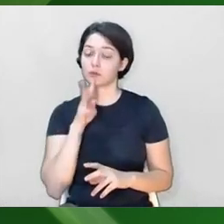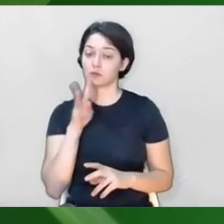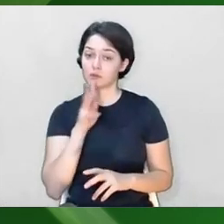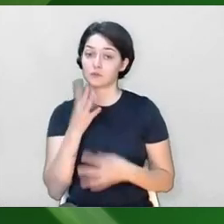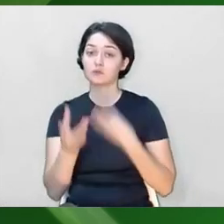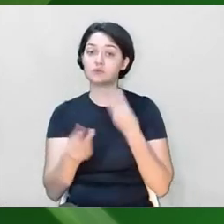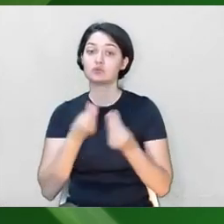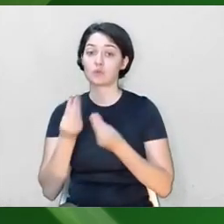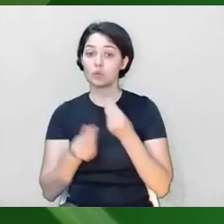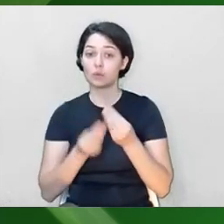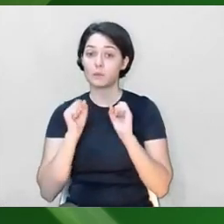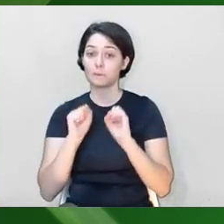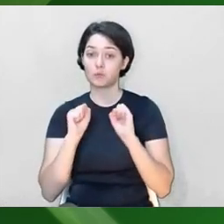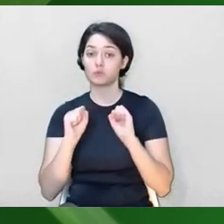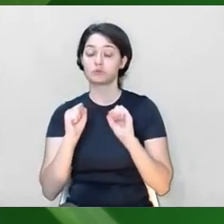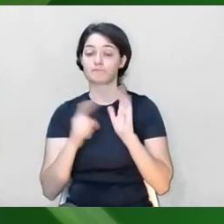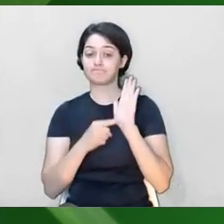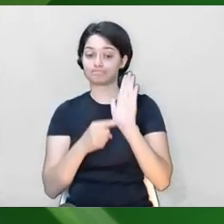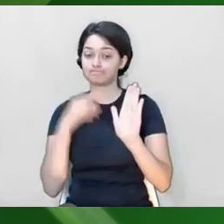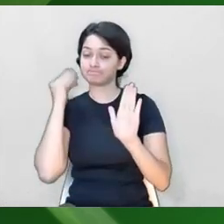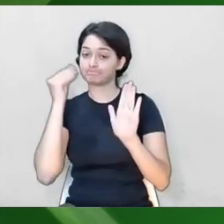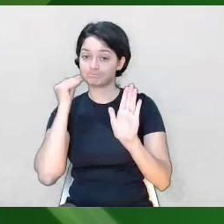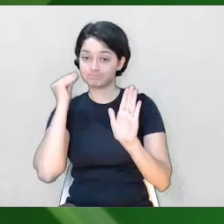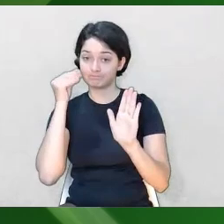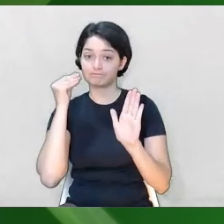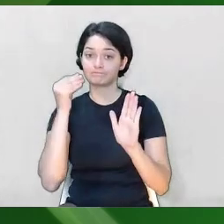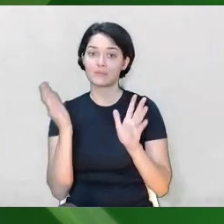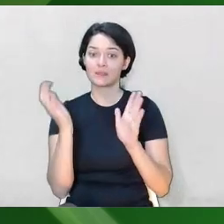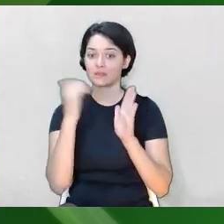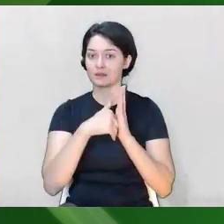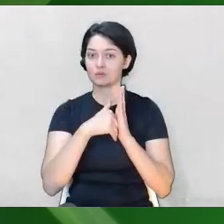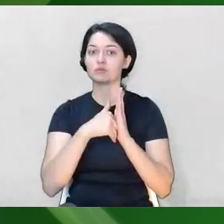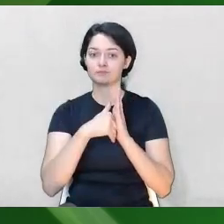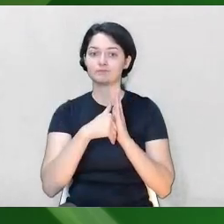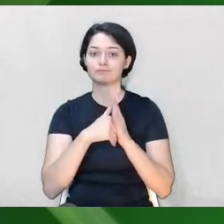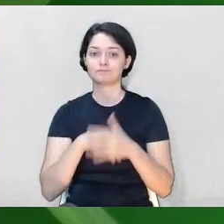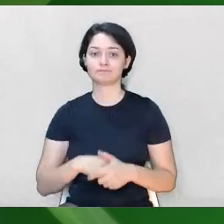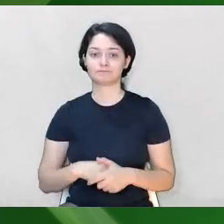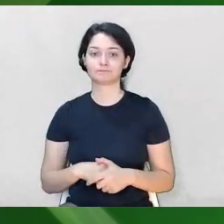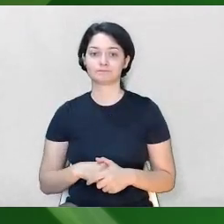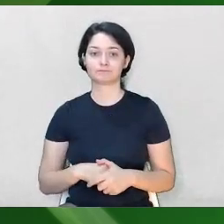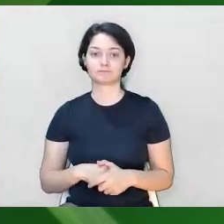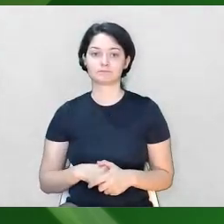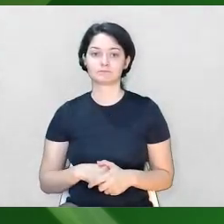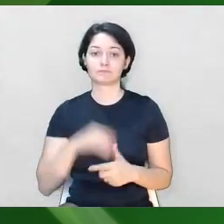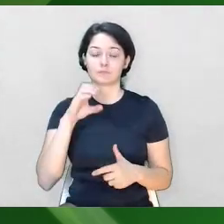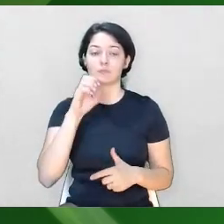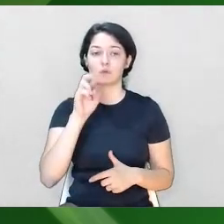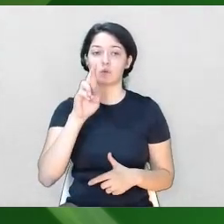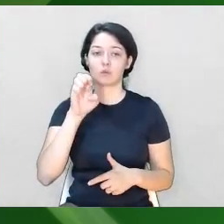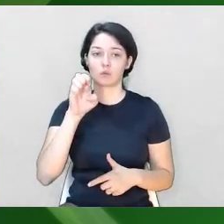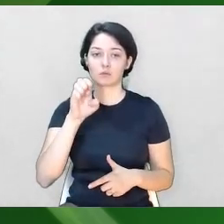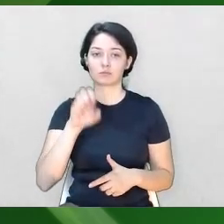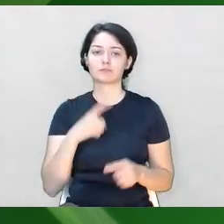The customer needs to understand everything that he is bringing into the core. And